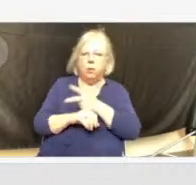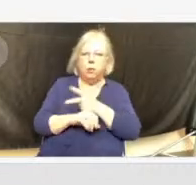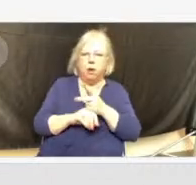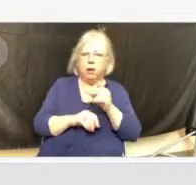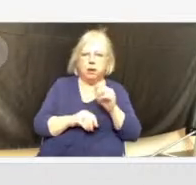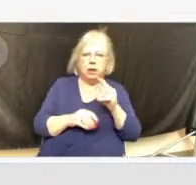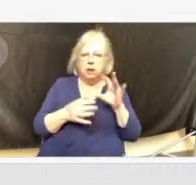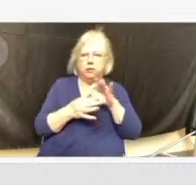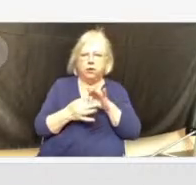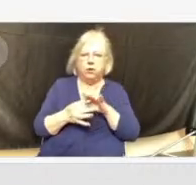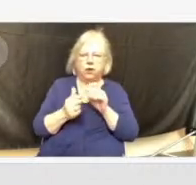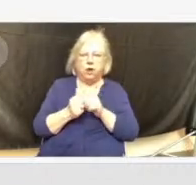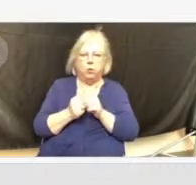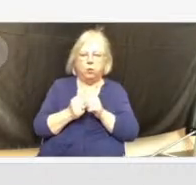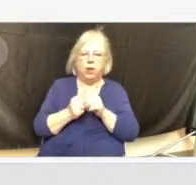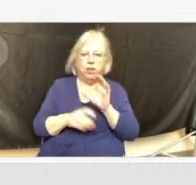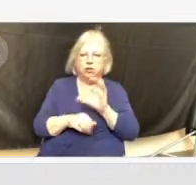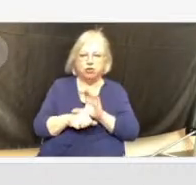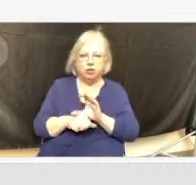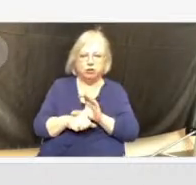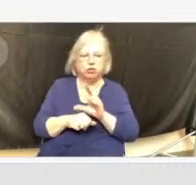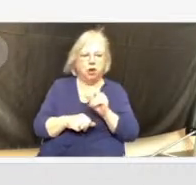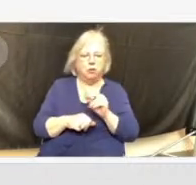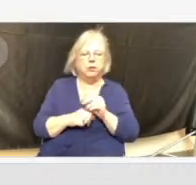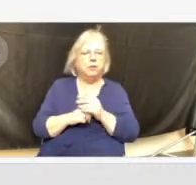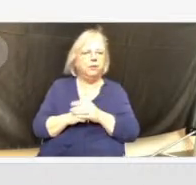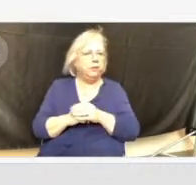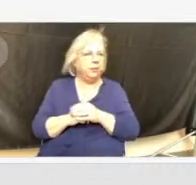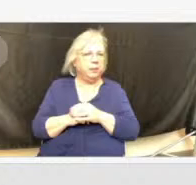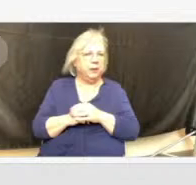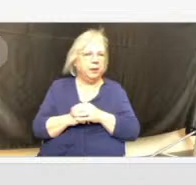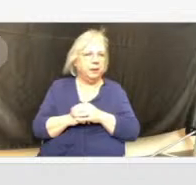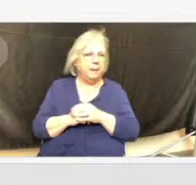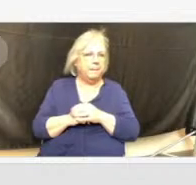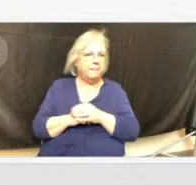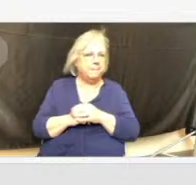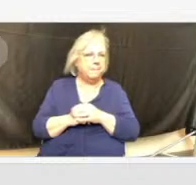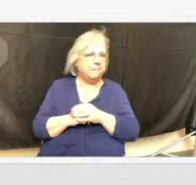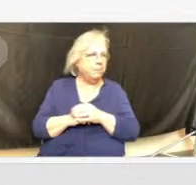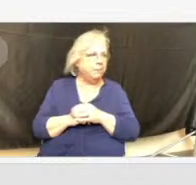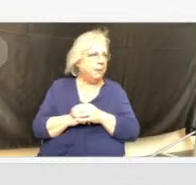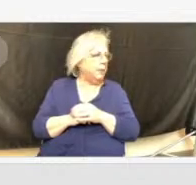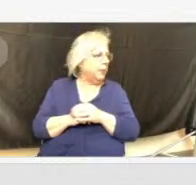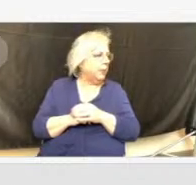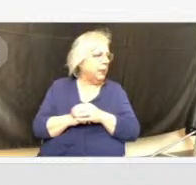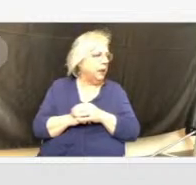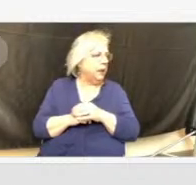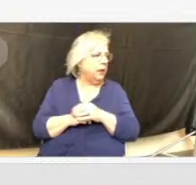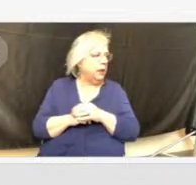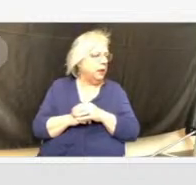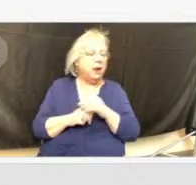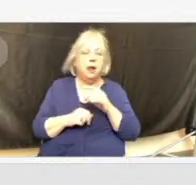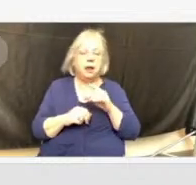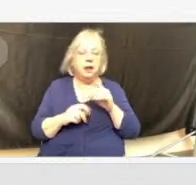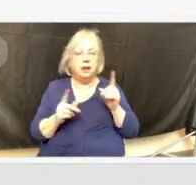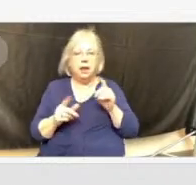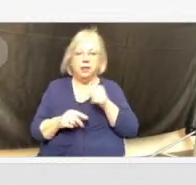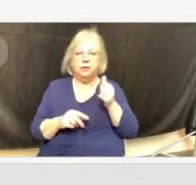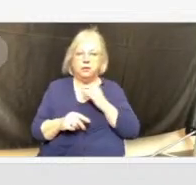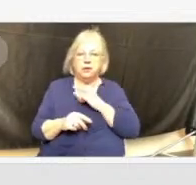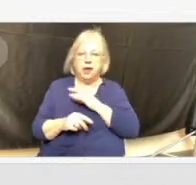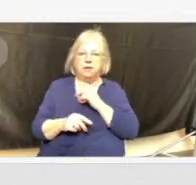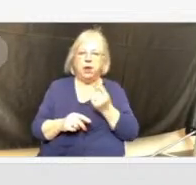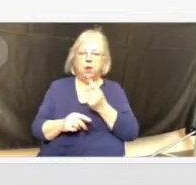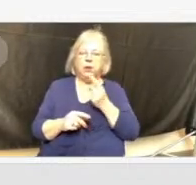lot. Yeah, I mean, like Mr. Price already talked about, our only opposition is just because of the